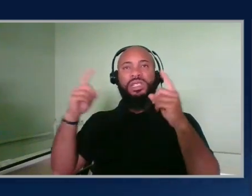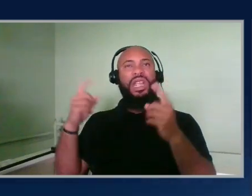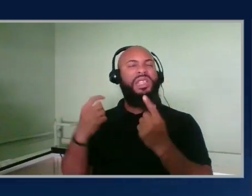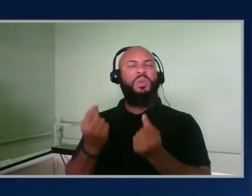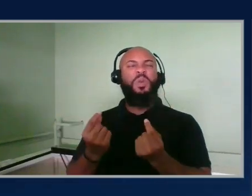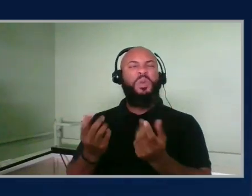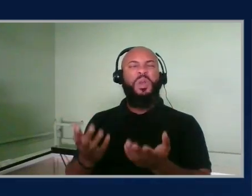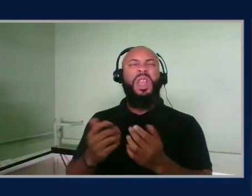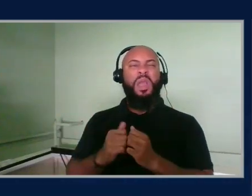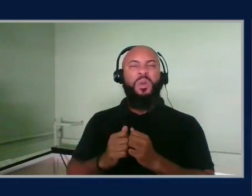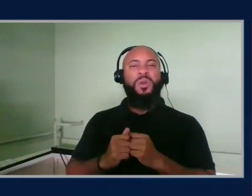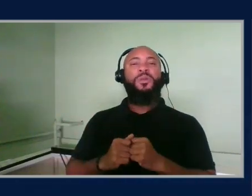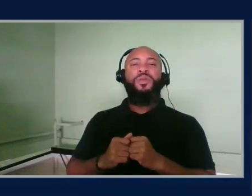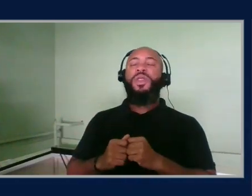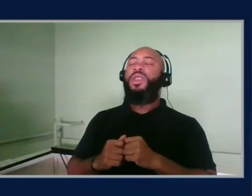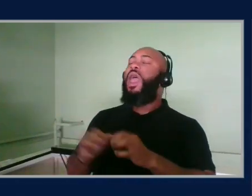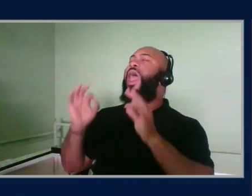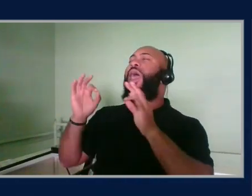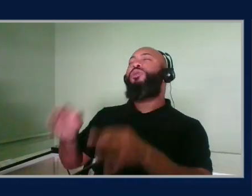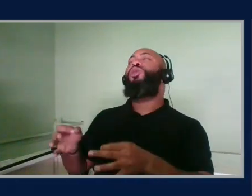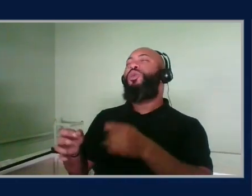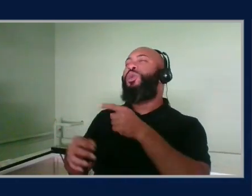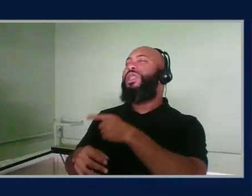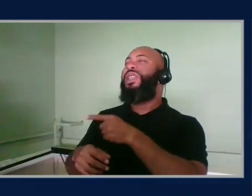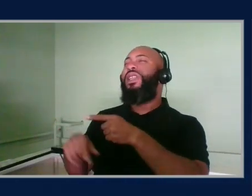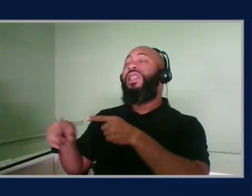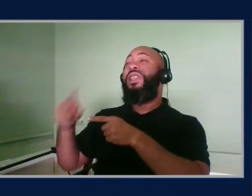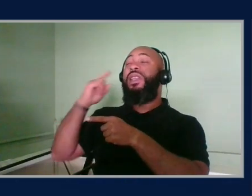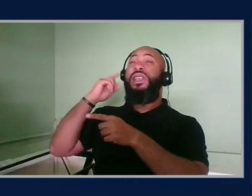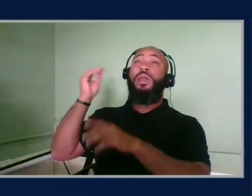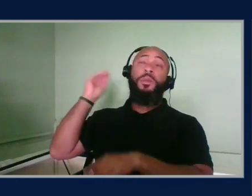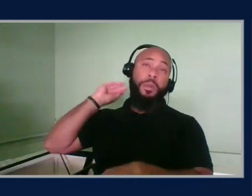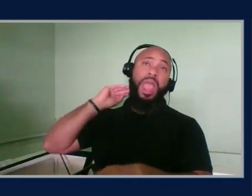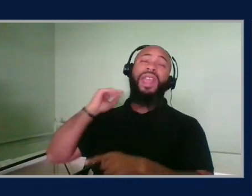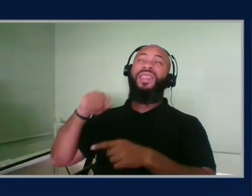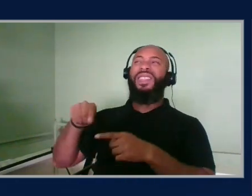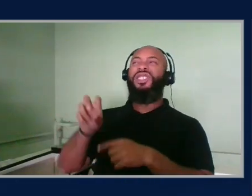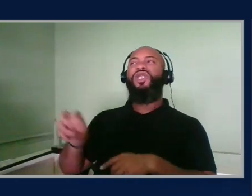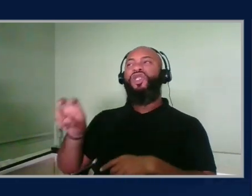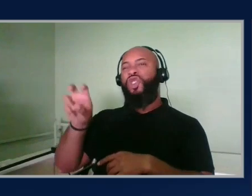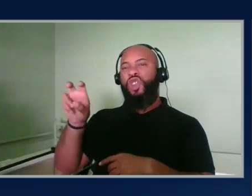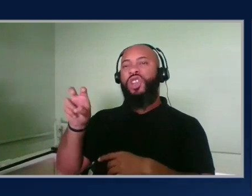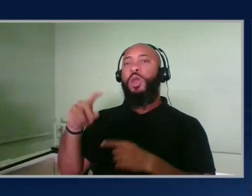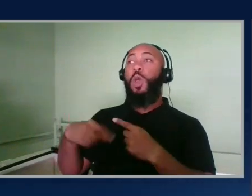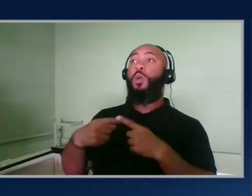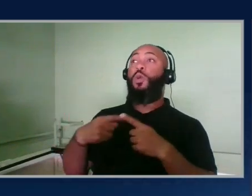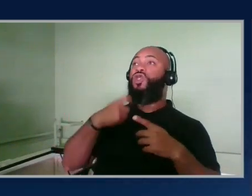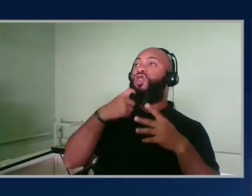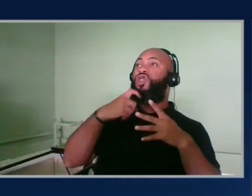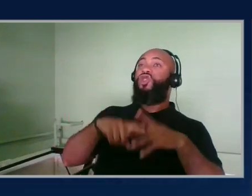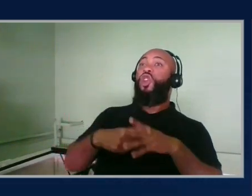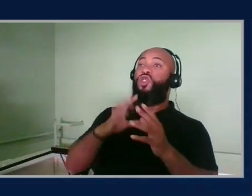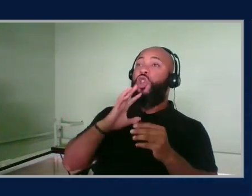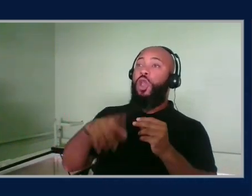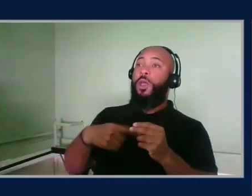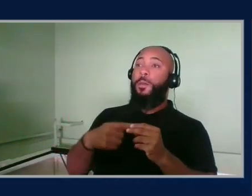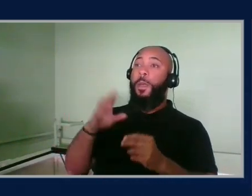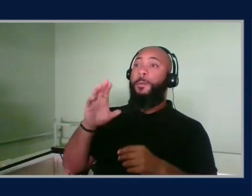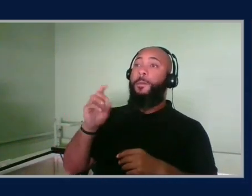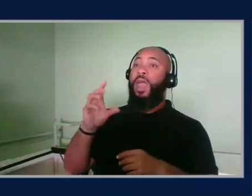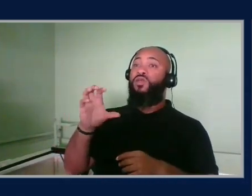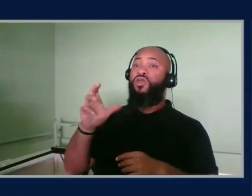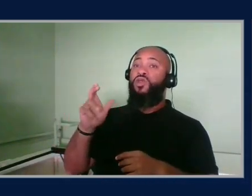Absolutely. And, the thing to keep in mind is this is a journey. And when we started talking about Bedrock and making it easy to build your first Gen